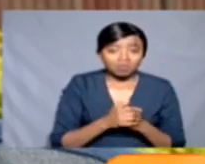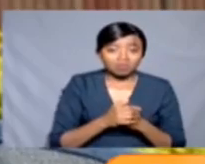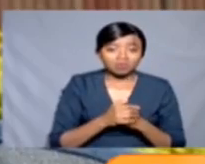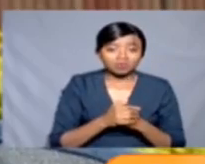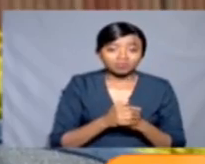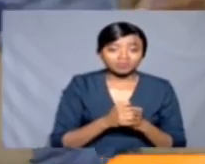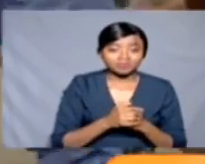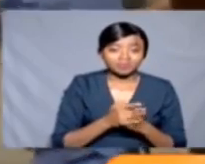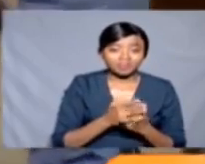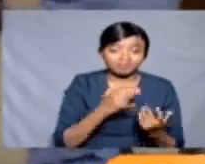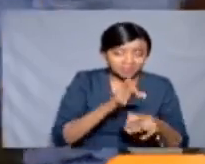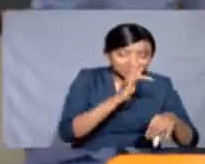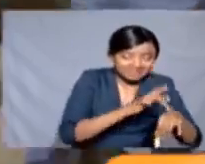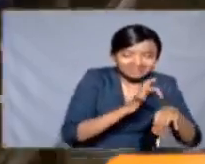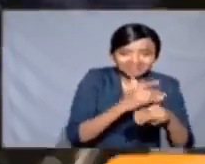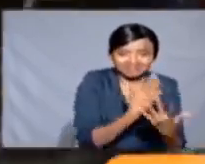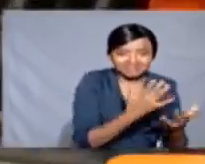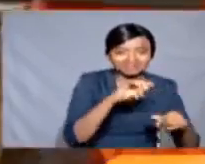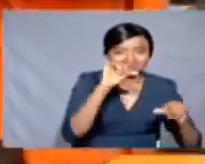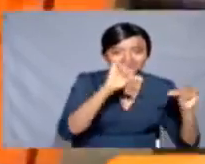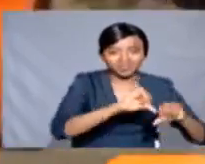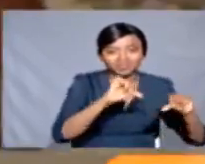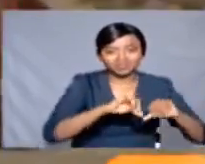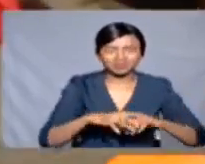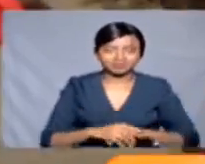and land contamination.